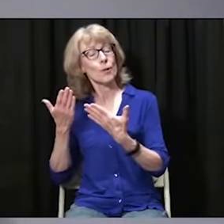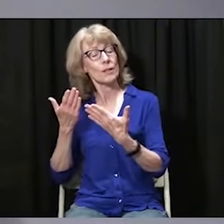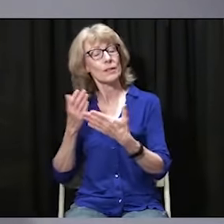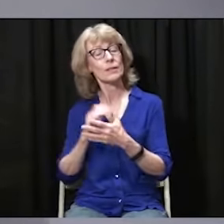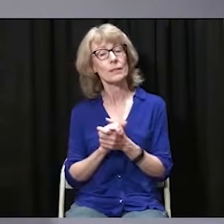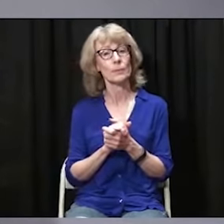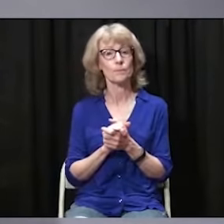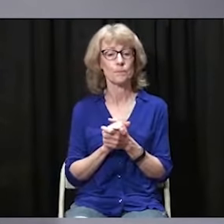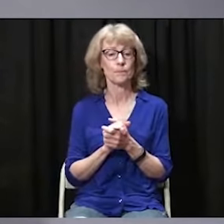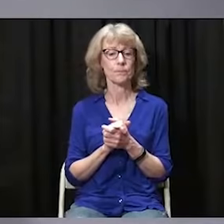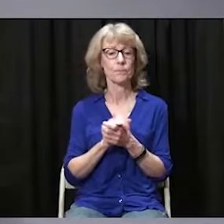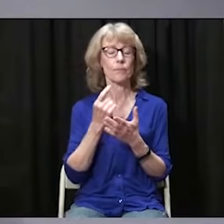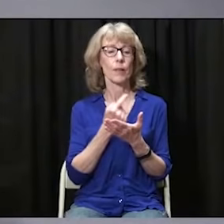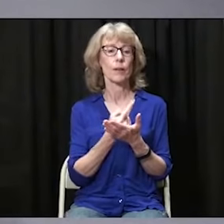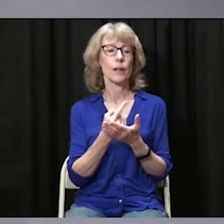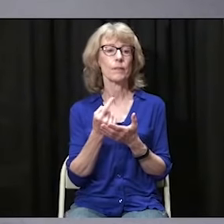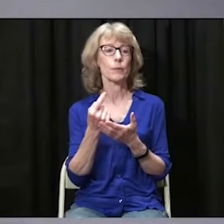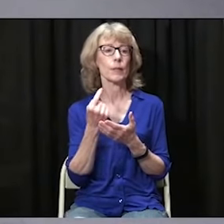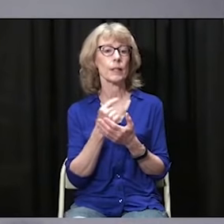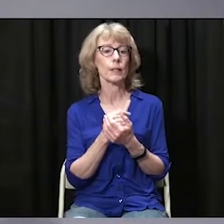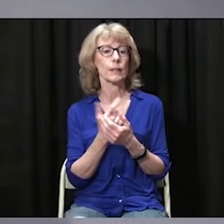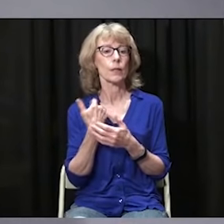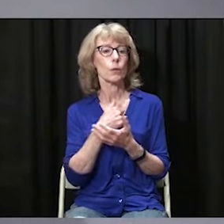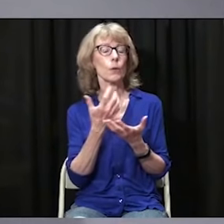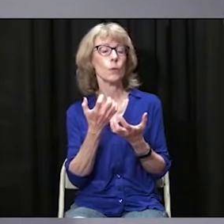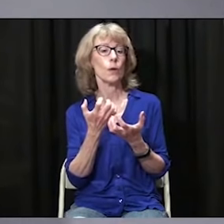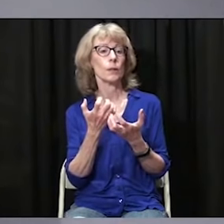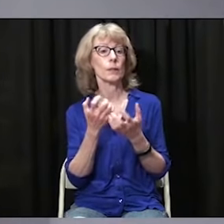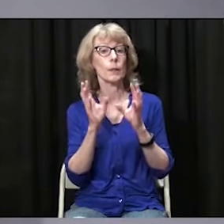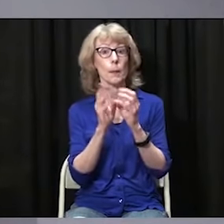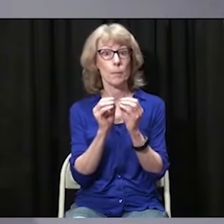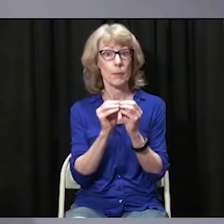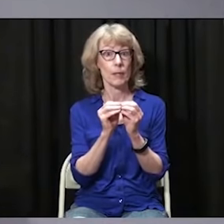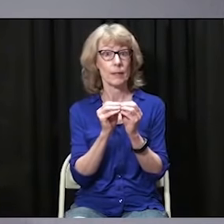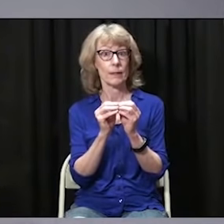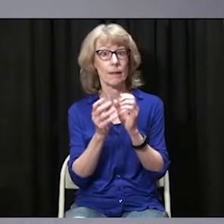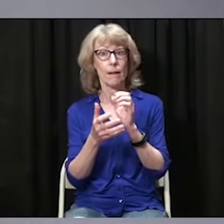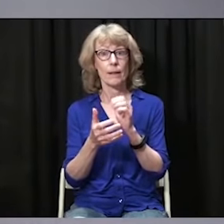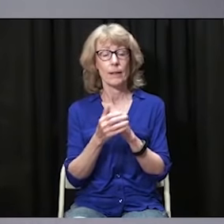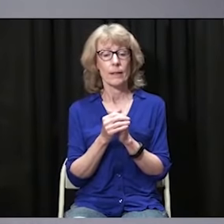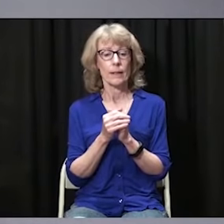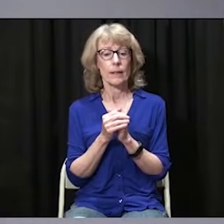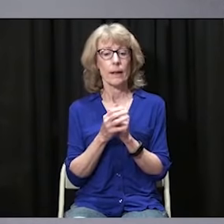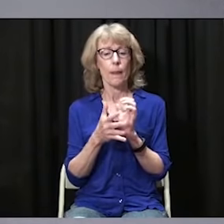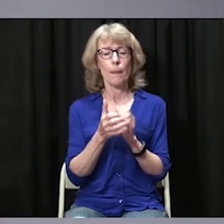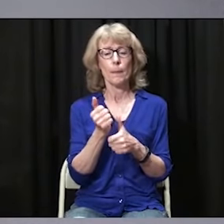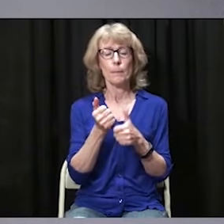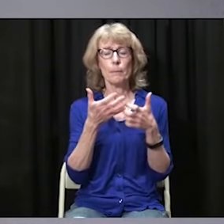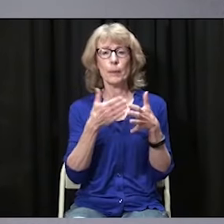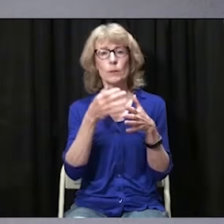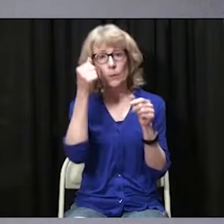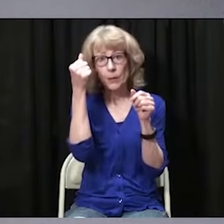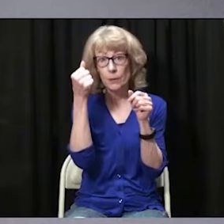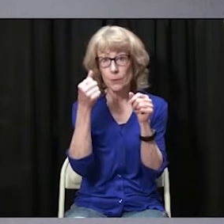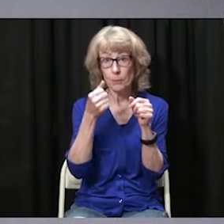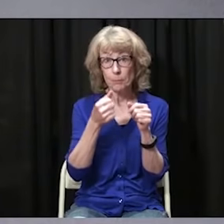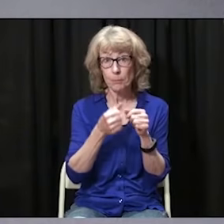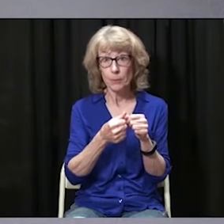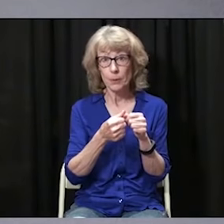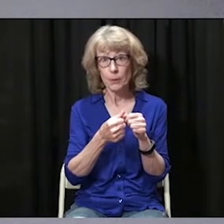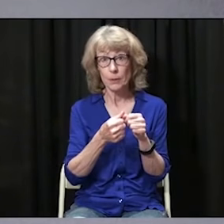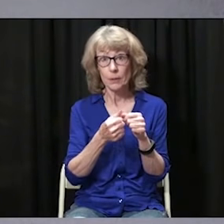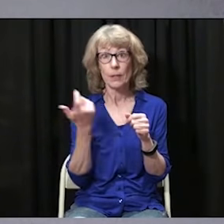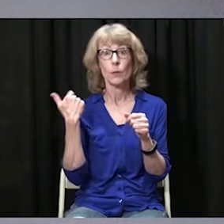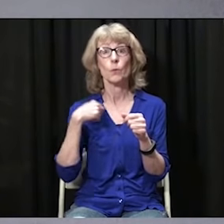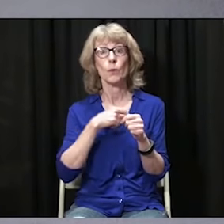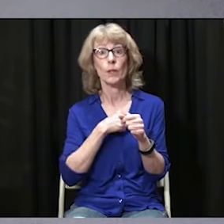eventually when we're going to meet back together as the body of Christ, do you know the best way to remember that we are the body?